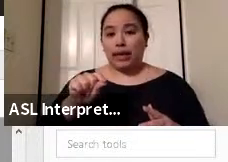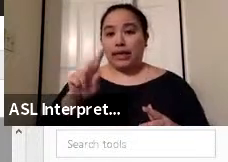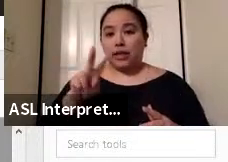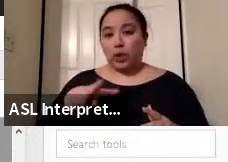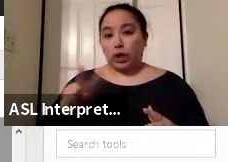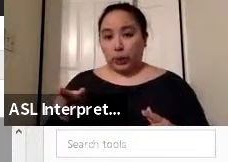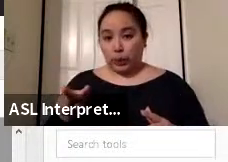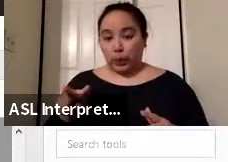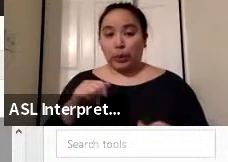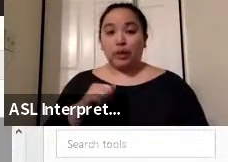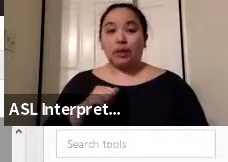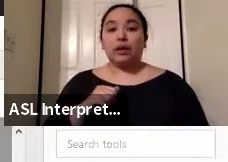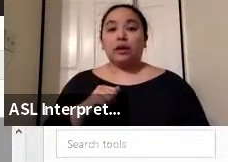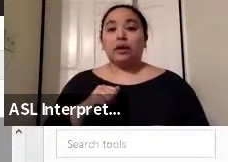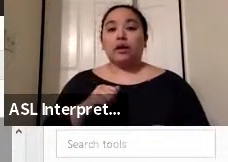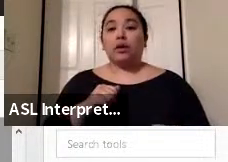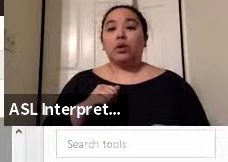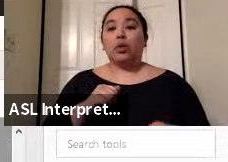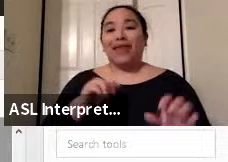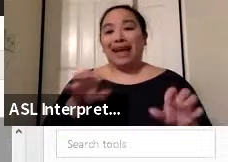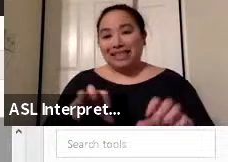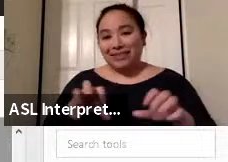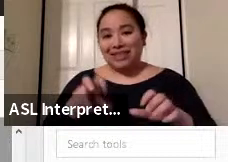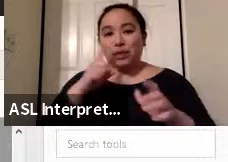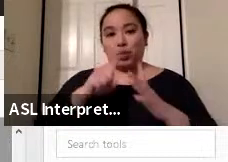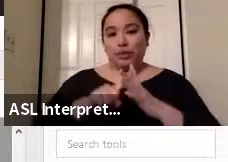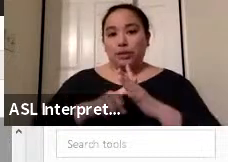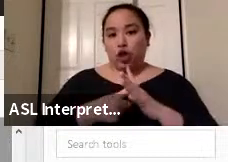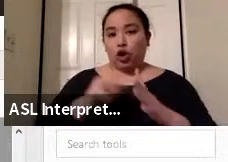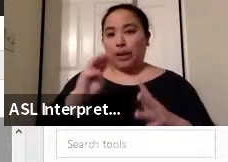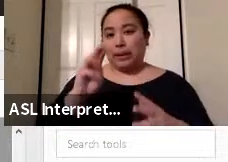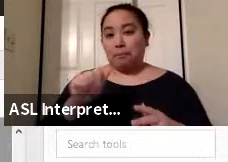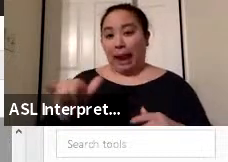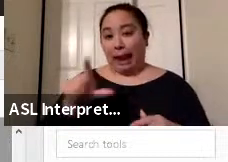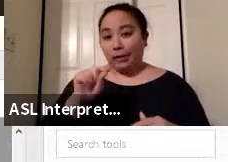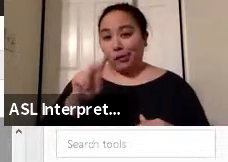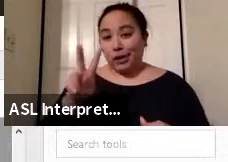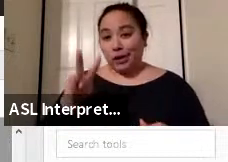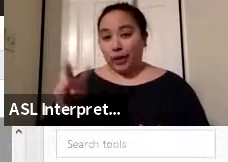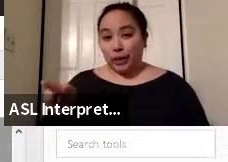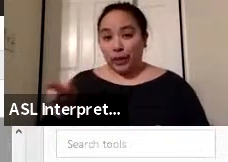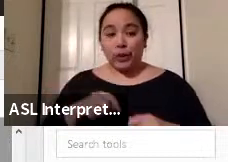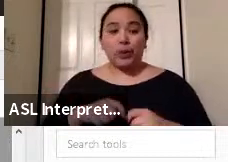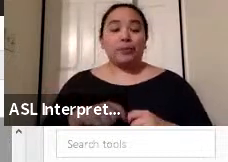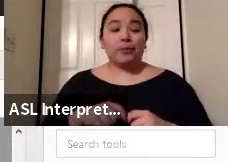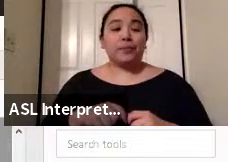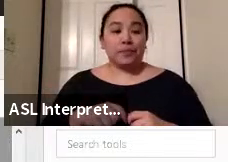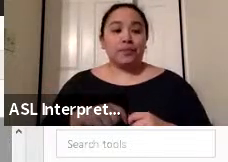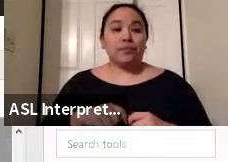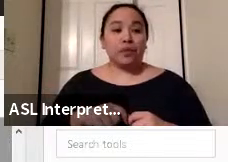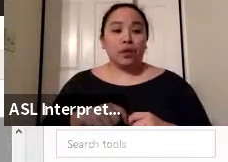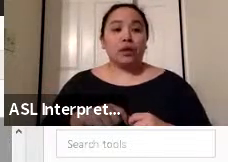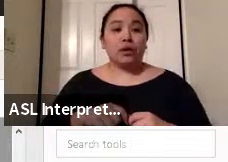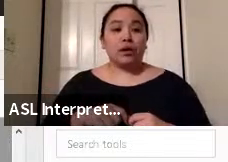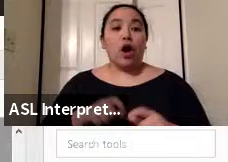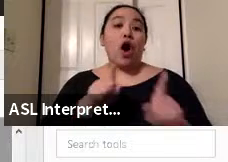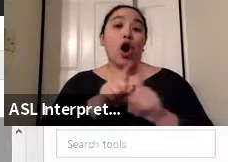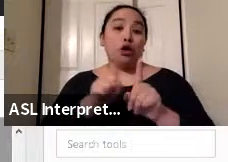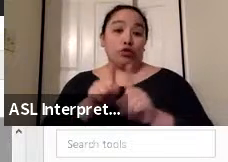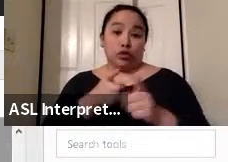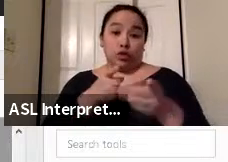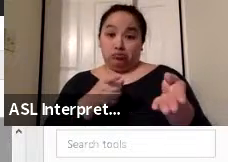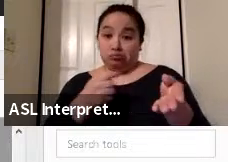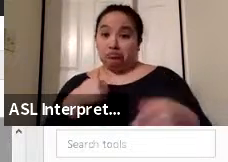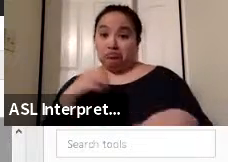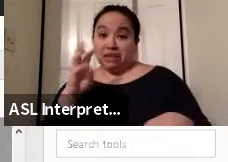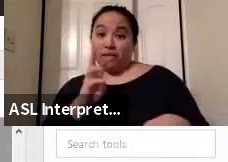2022, with lease-up activity starting as soon as May of 2022. And I'm providing the website that we have